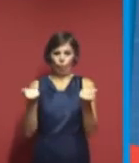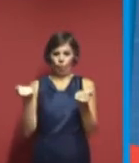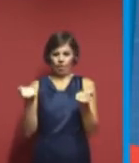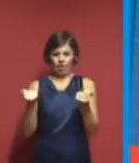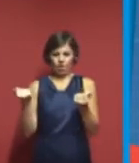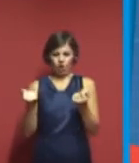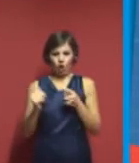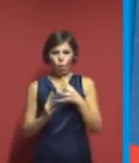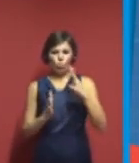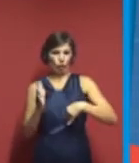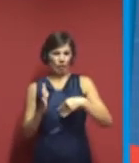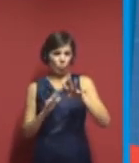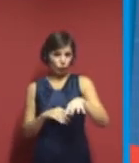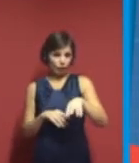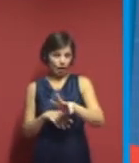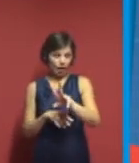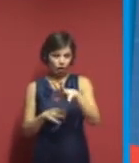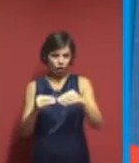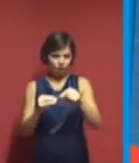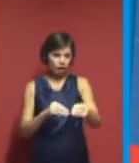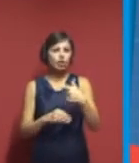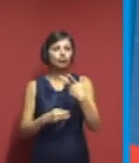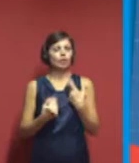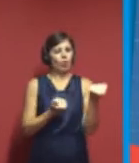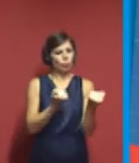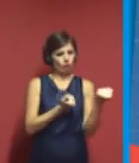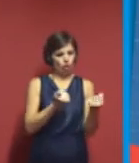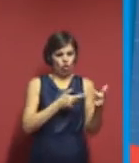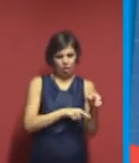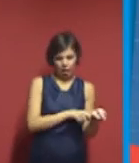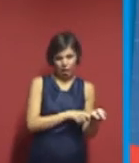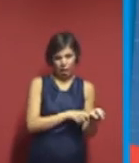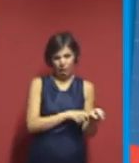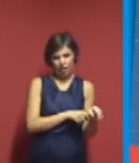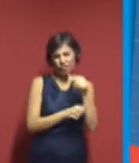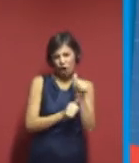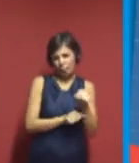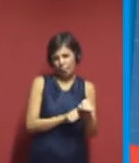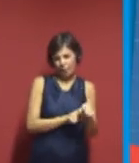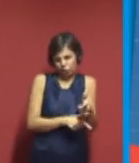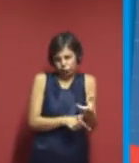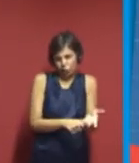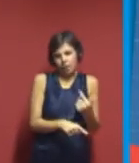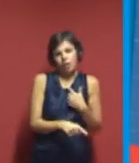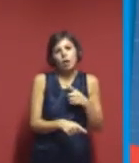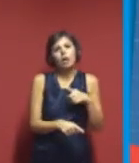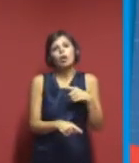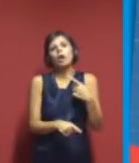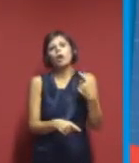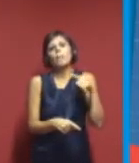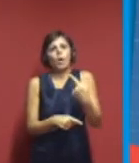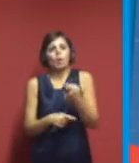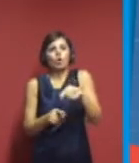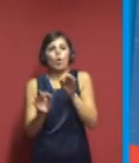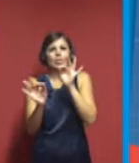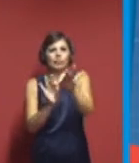and to calculate how to change the steering wheel in order to maintain the car on the center of the street. So this is the